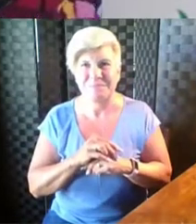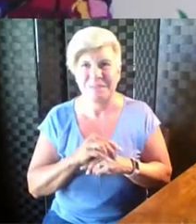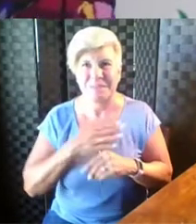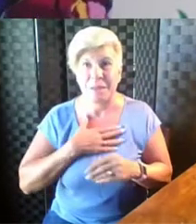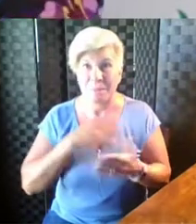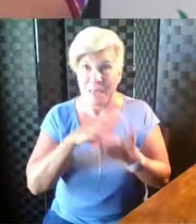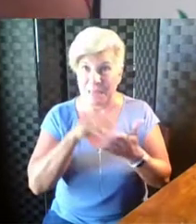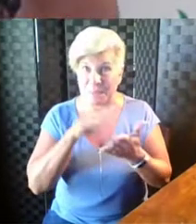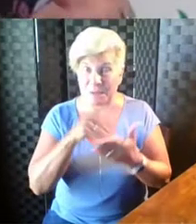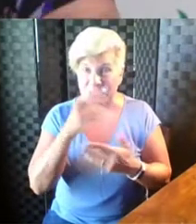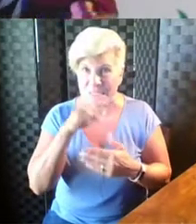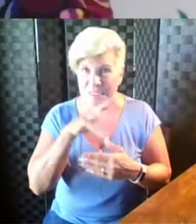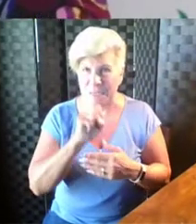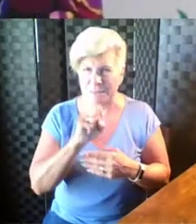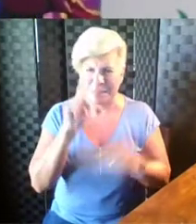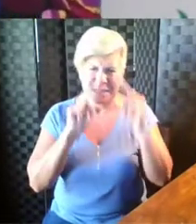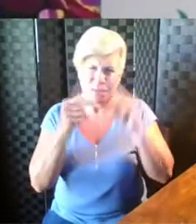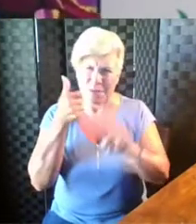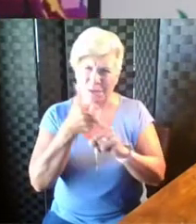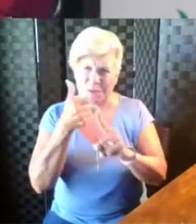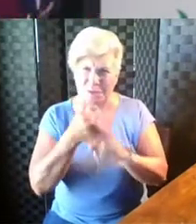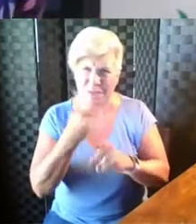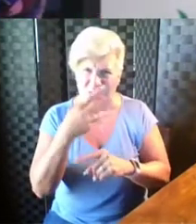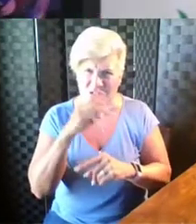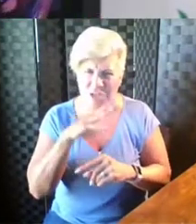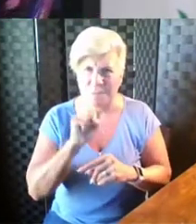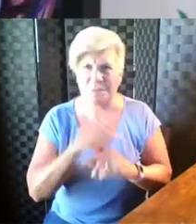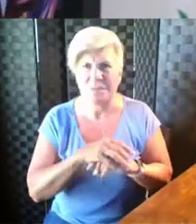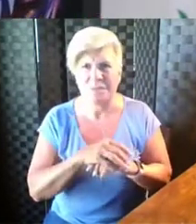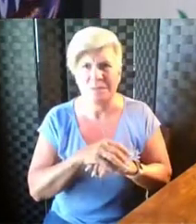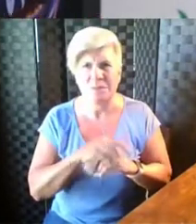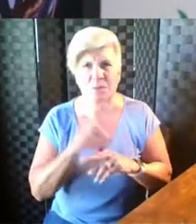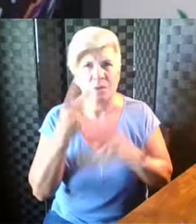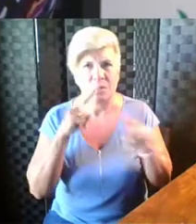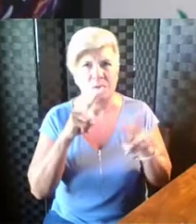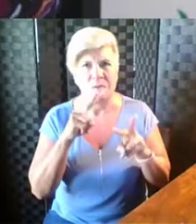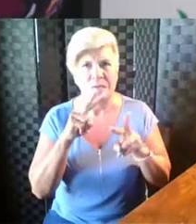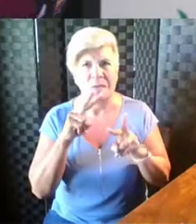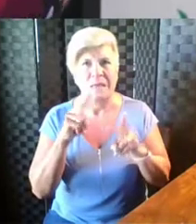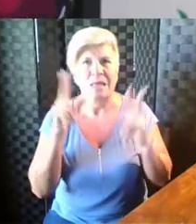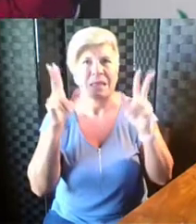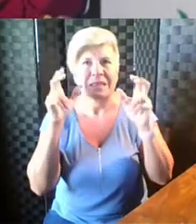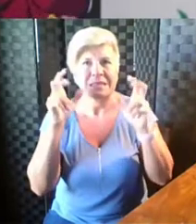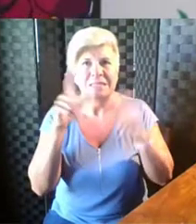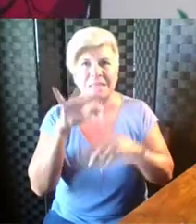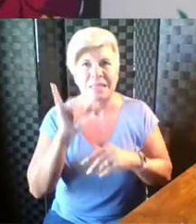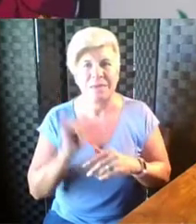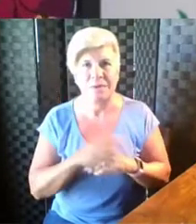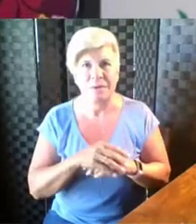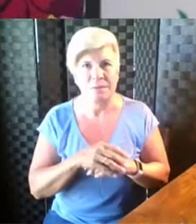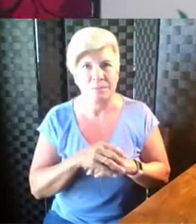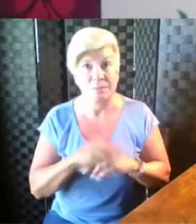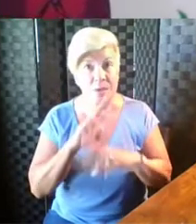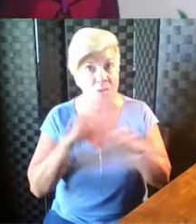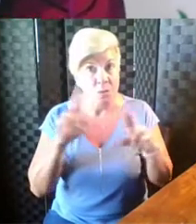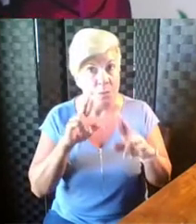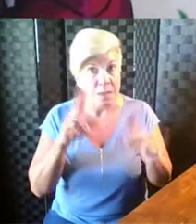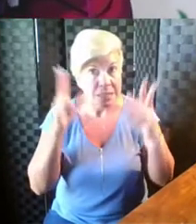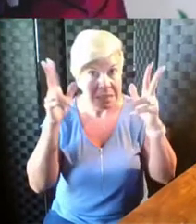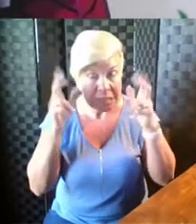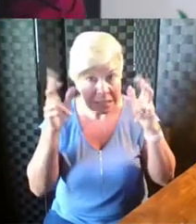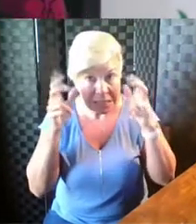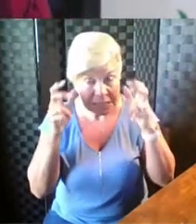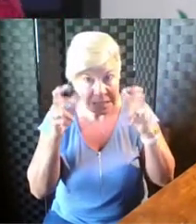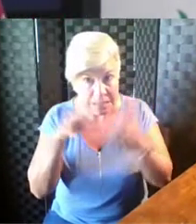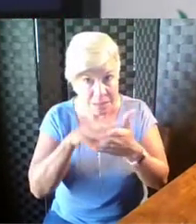my learning gems. Reflect on your own as we get ready to look at listening Larry here. Now, in order to be ready to listen and ready